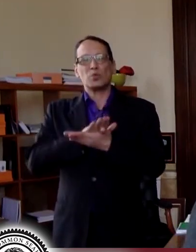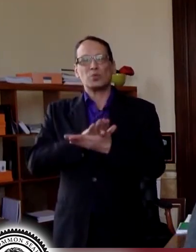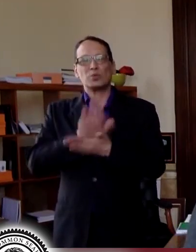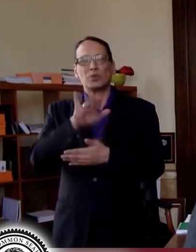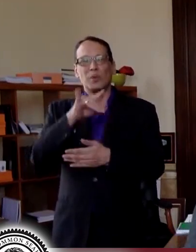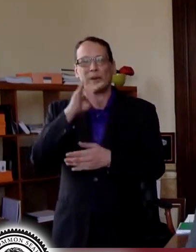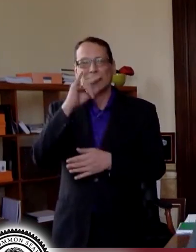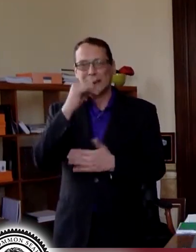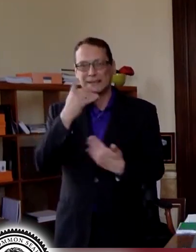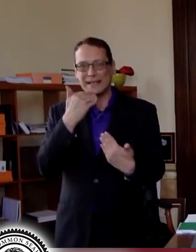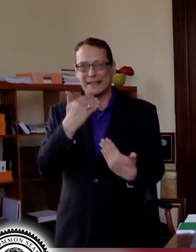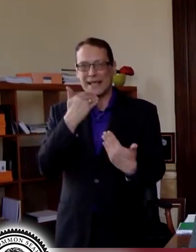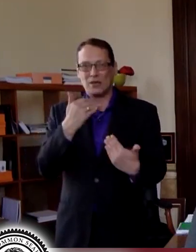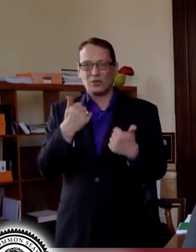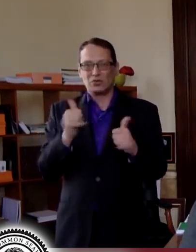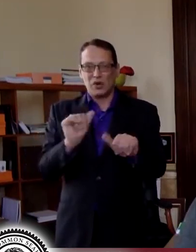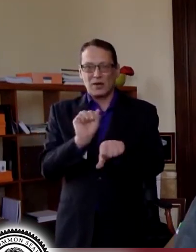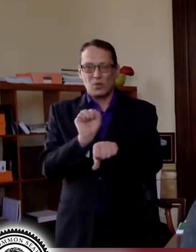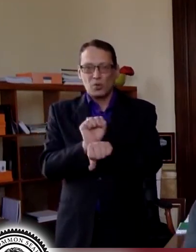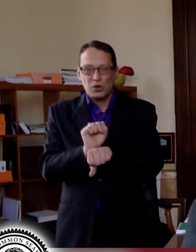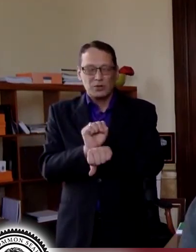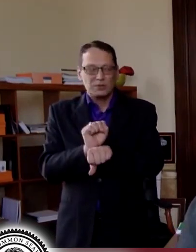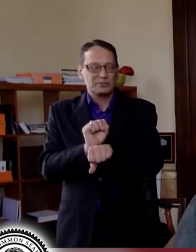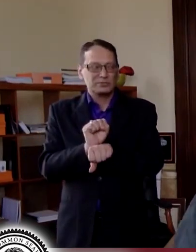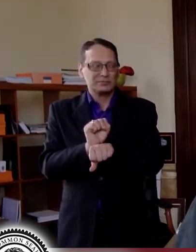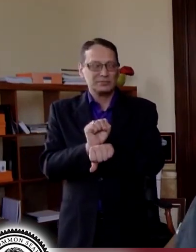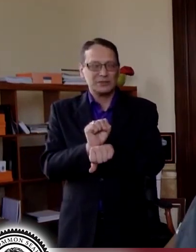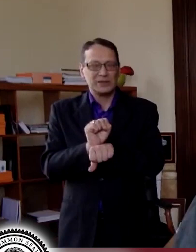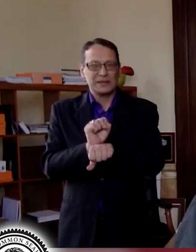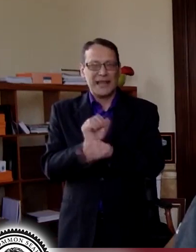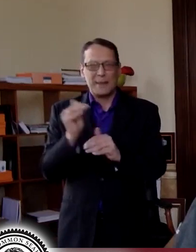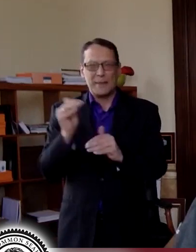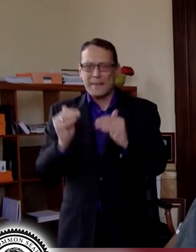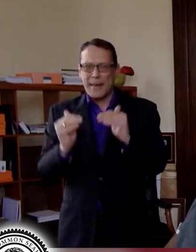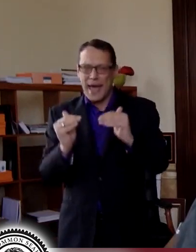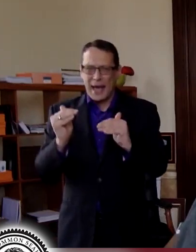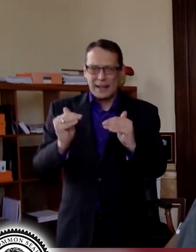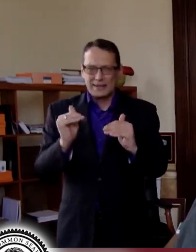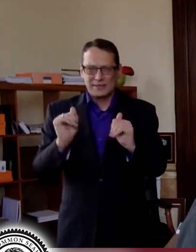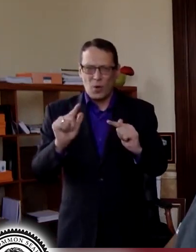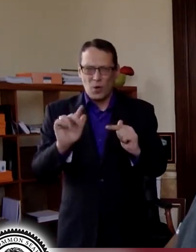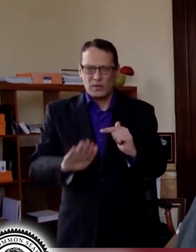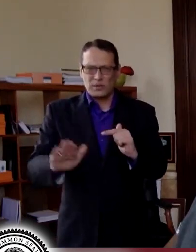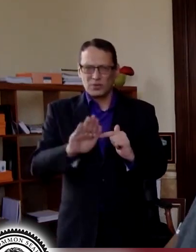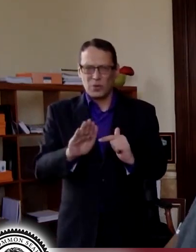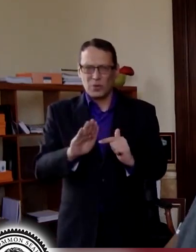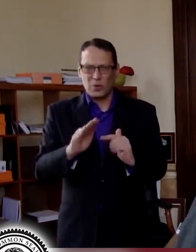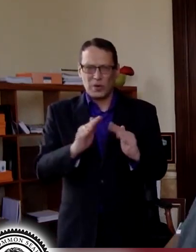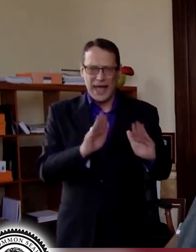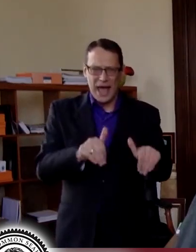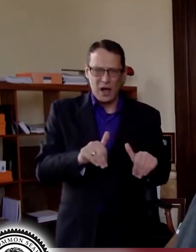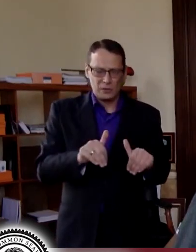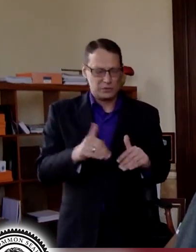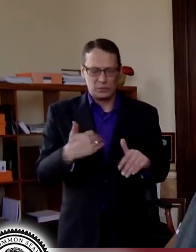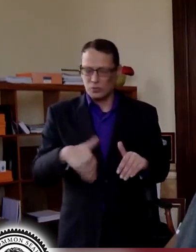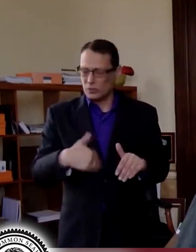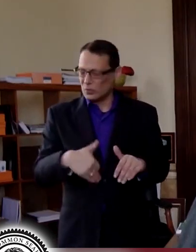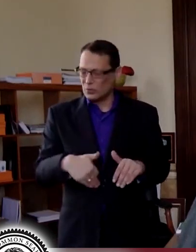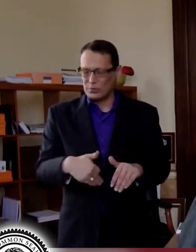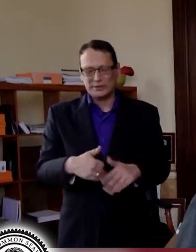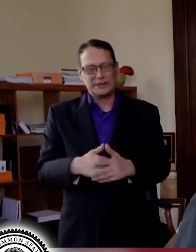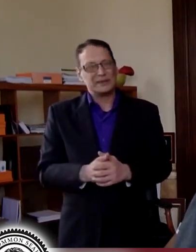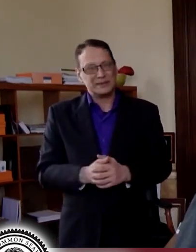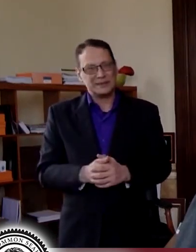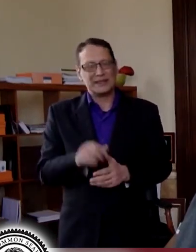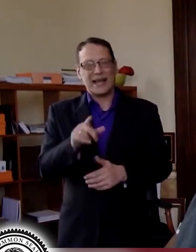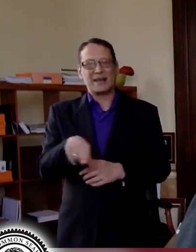kids, trying to work and all that from your house. Those